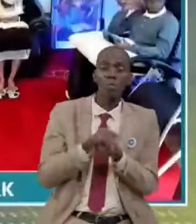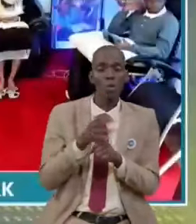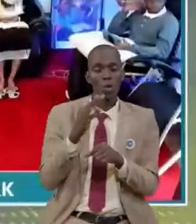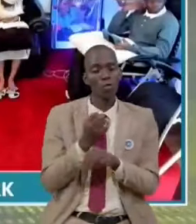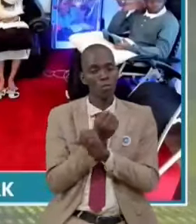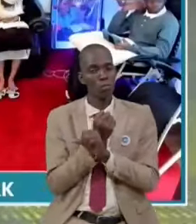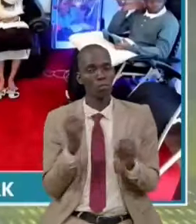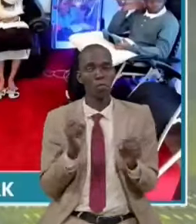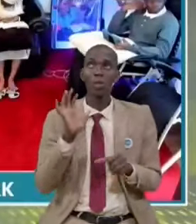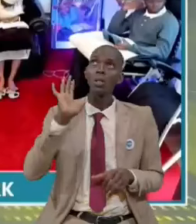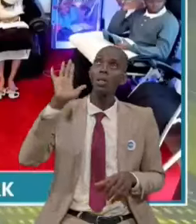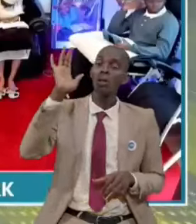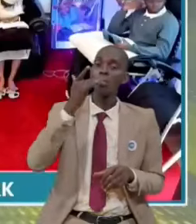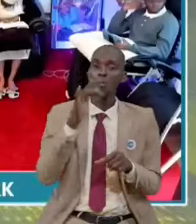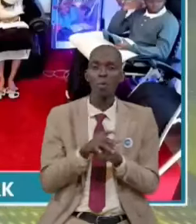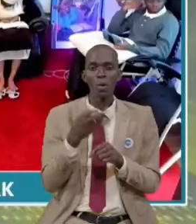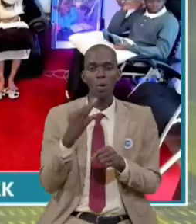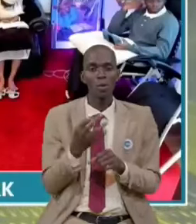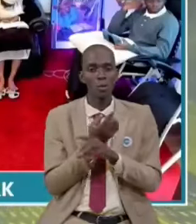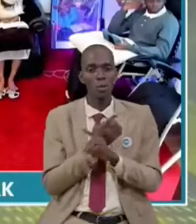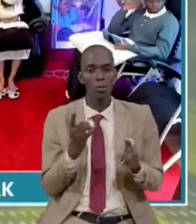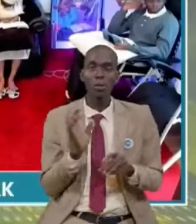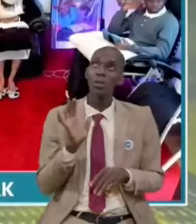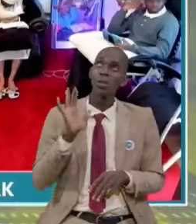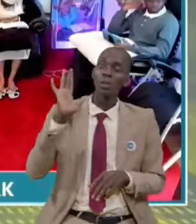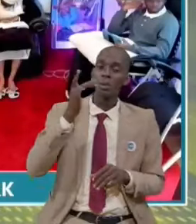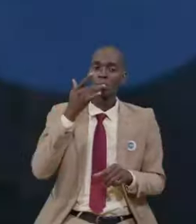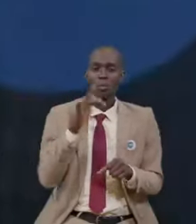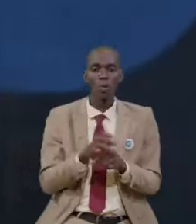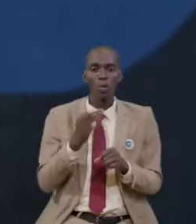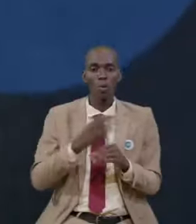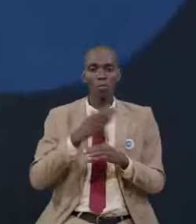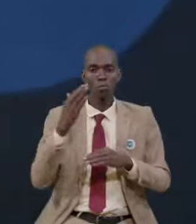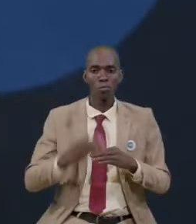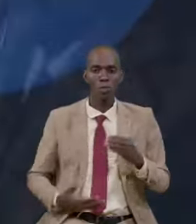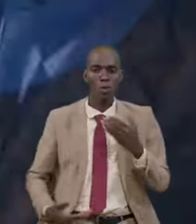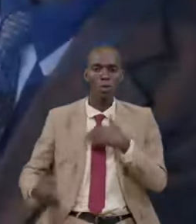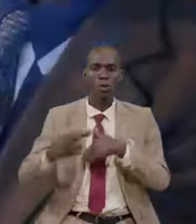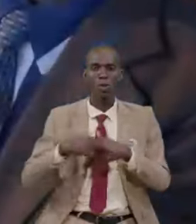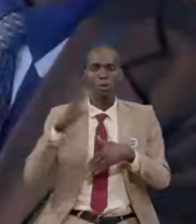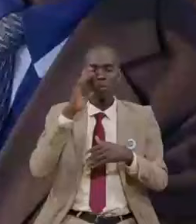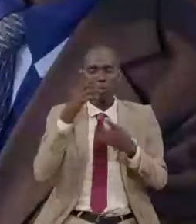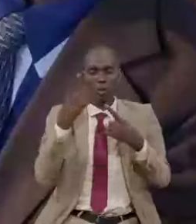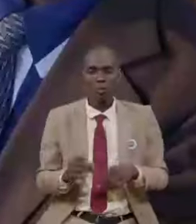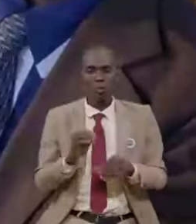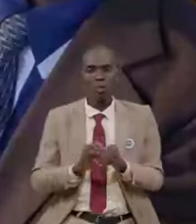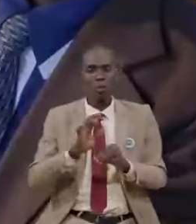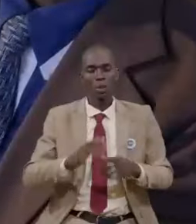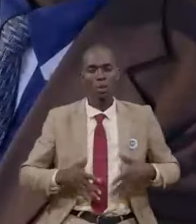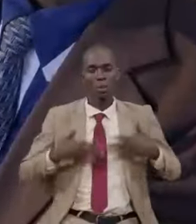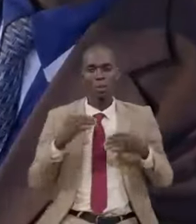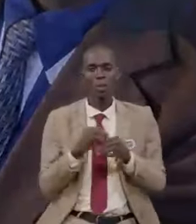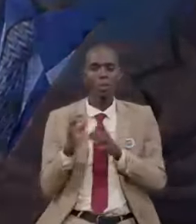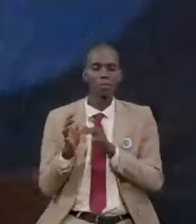total restoration will take place in your life in Jesus' name. The hopeful day